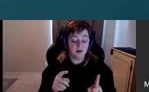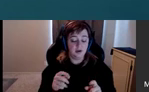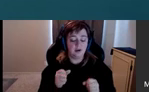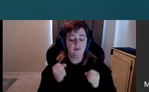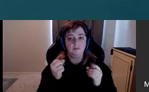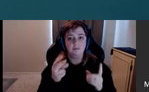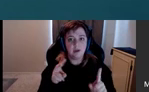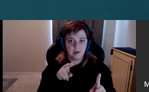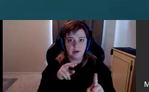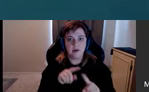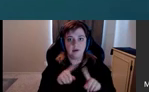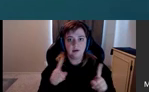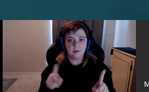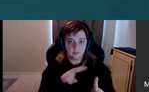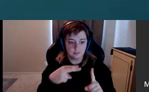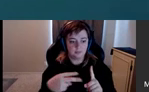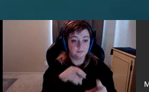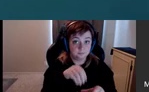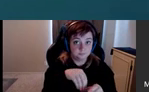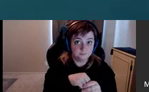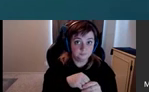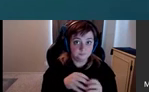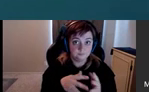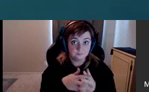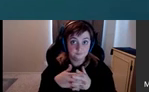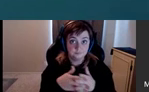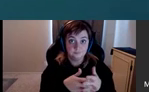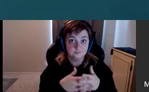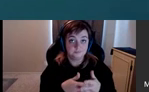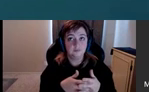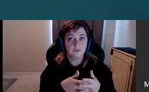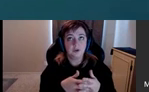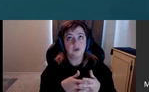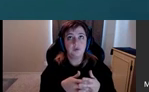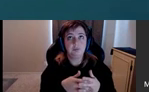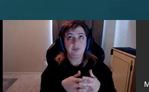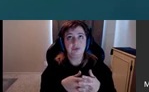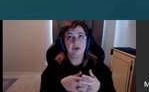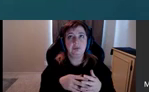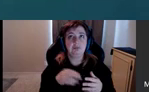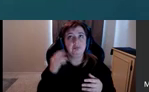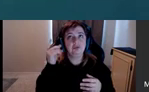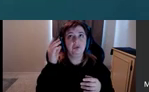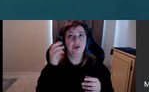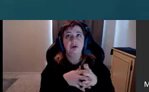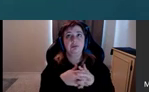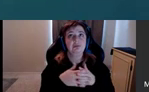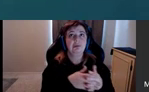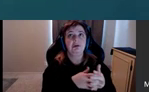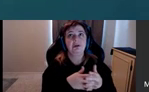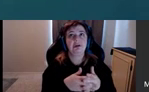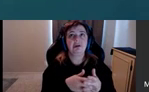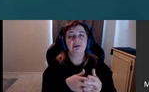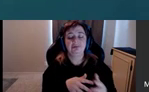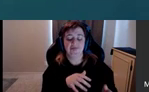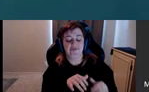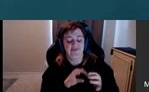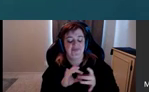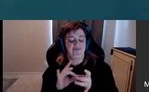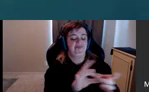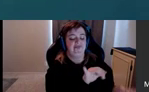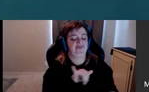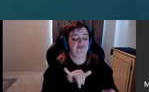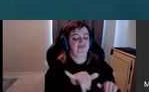America. And to pretend that America is one bland canvas, like so many desperately actually want us to believe, is a